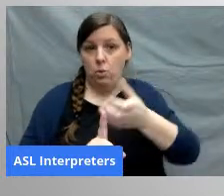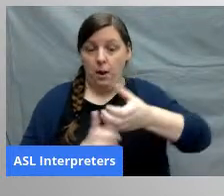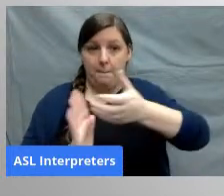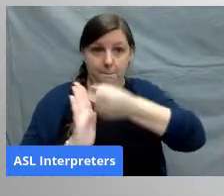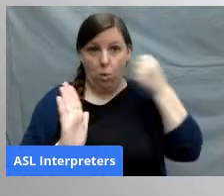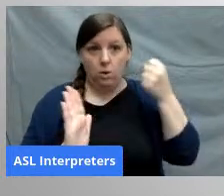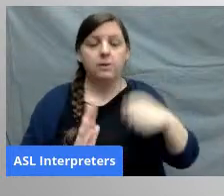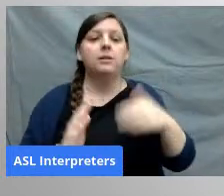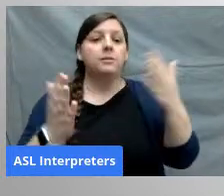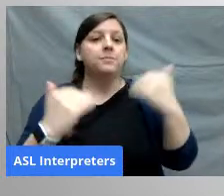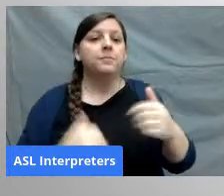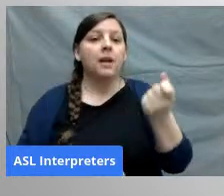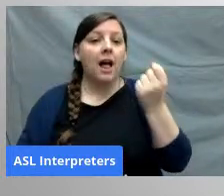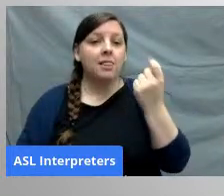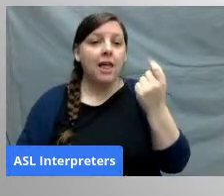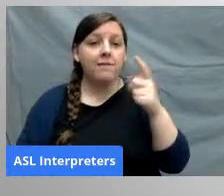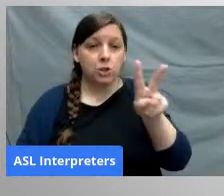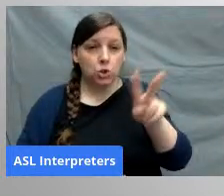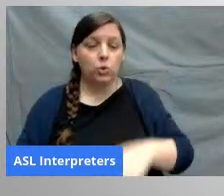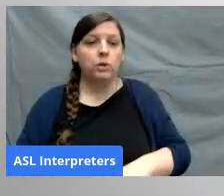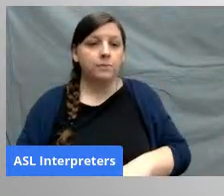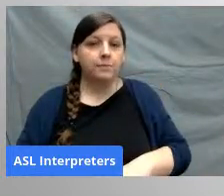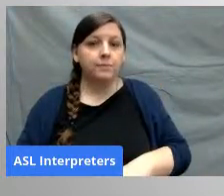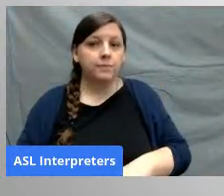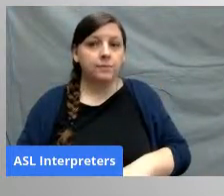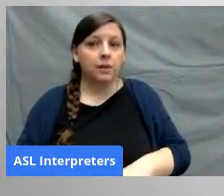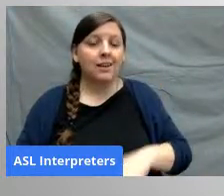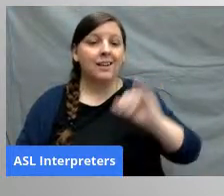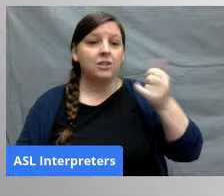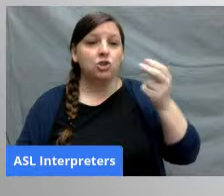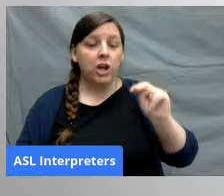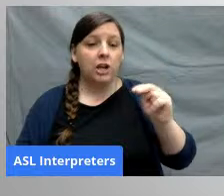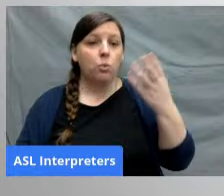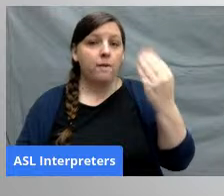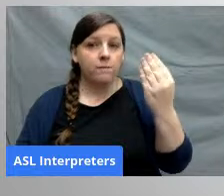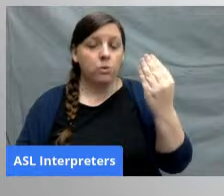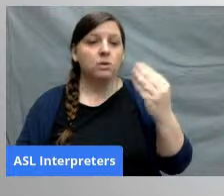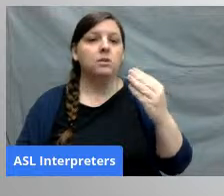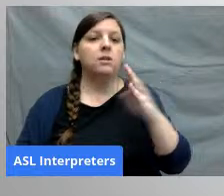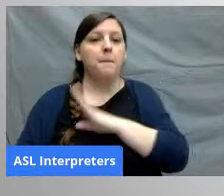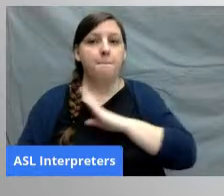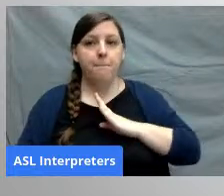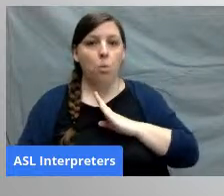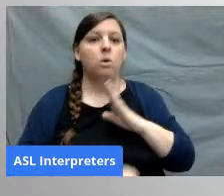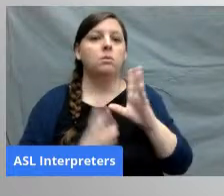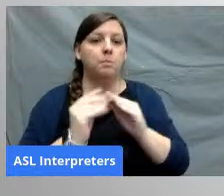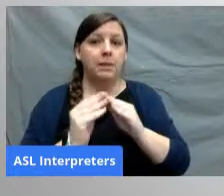11.2, and these are January 14th board meeting minutes.